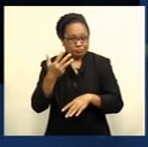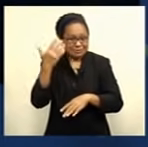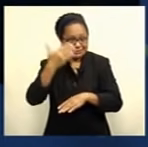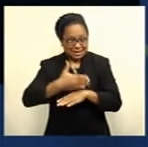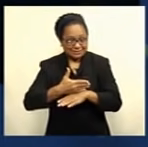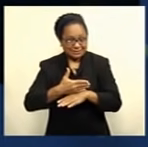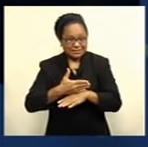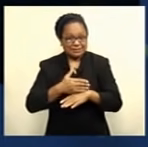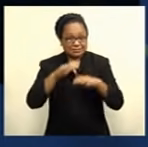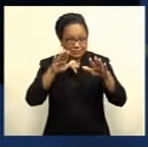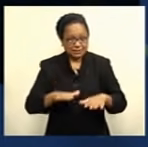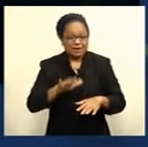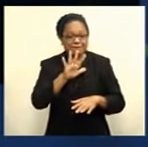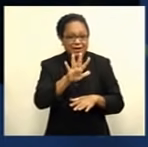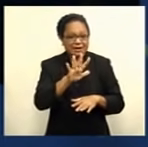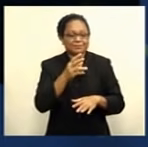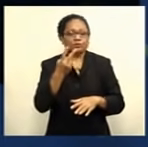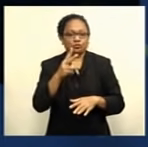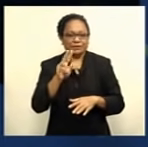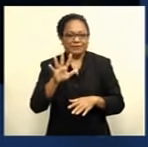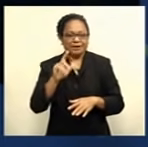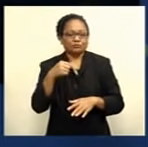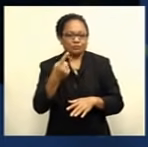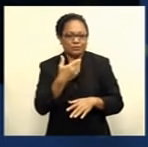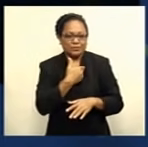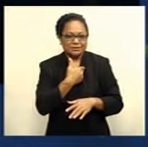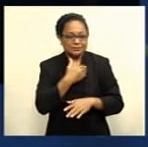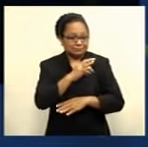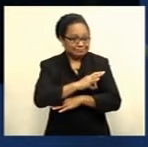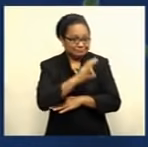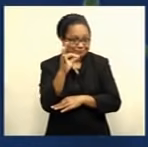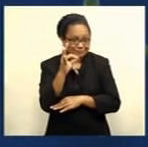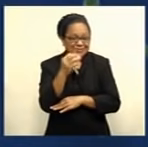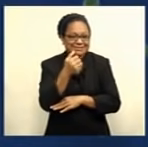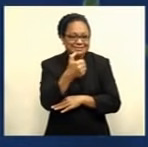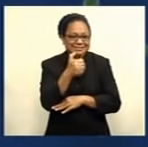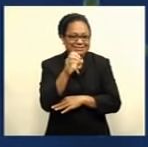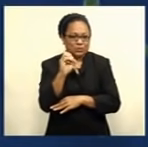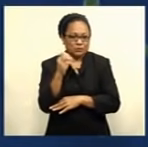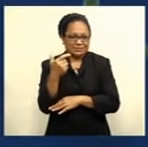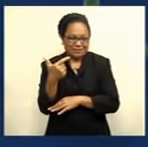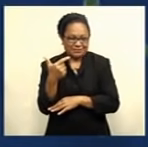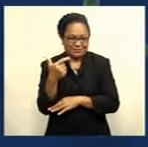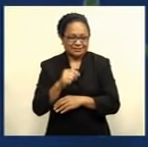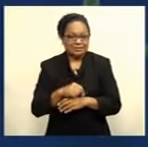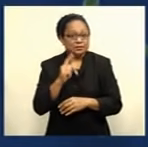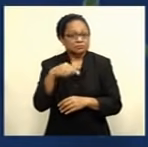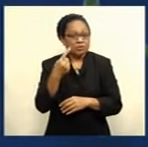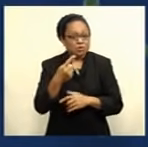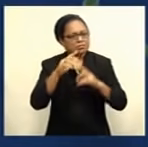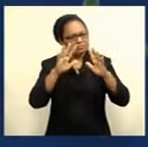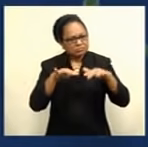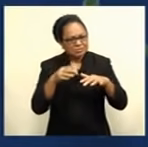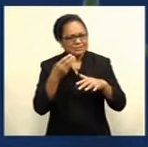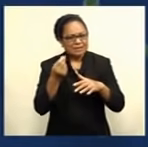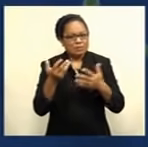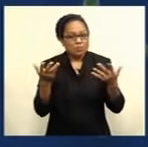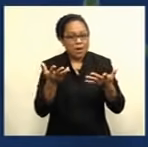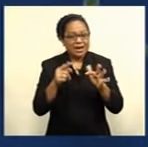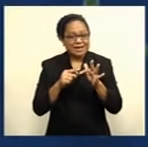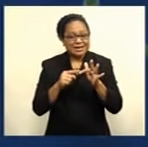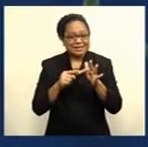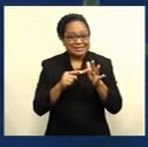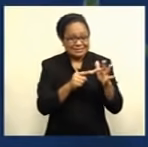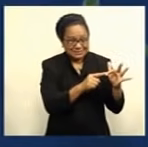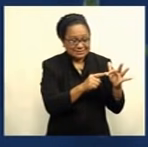at 5:25 tomorrow morning. Sunrise is at 6:07. For tomorrow, some showers over the eastern parts and